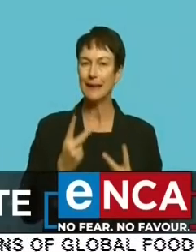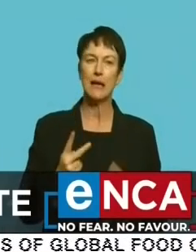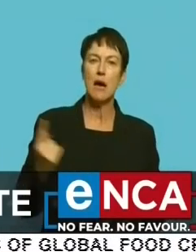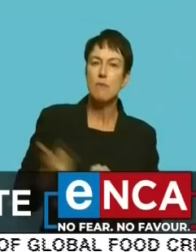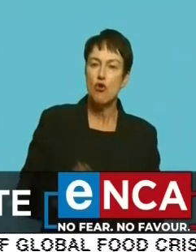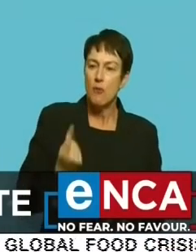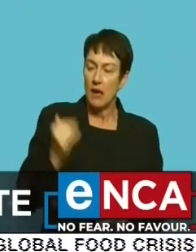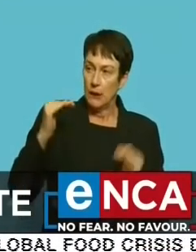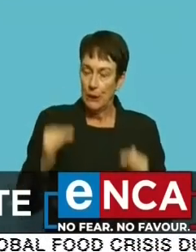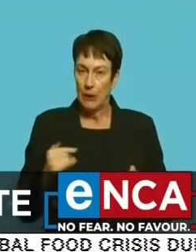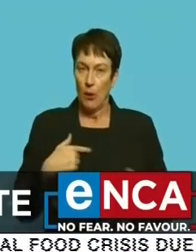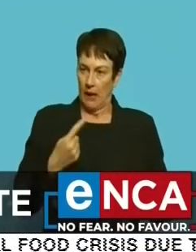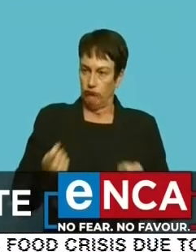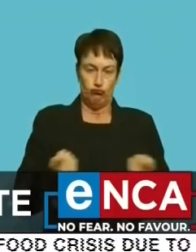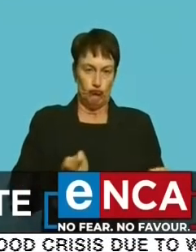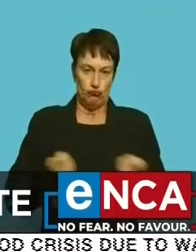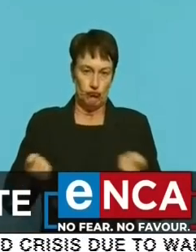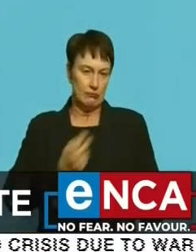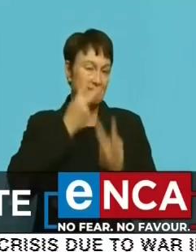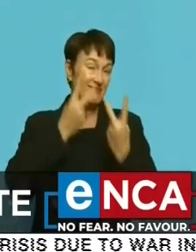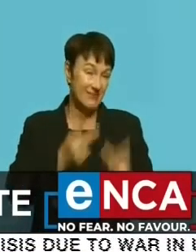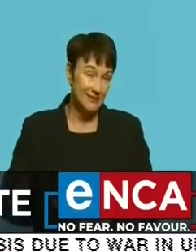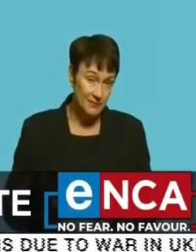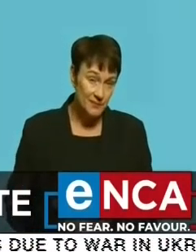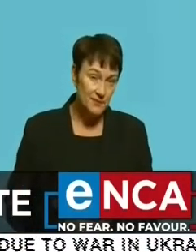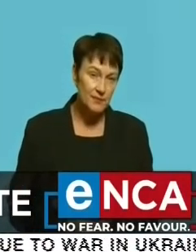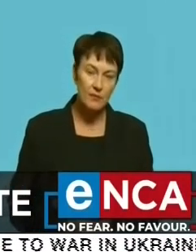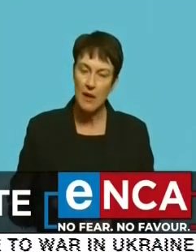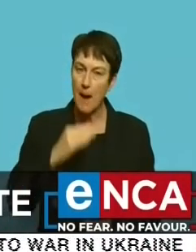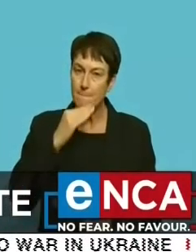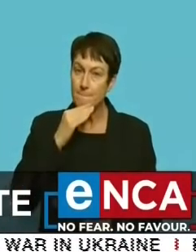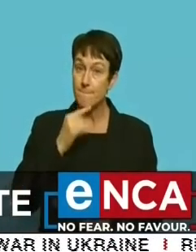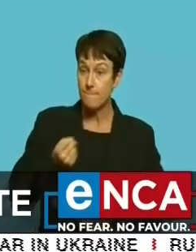with productivity gains. Such steps will enhance the